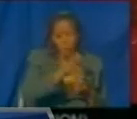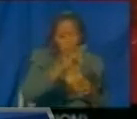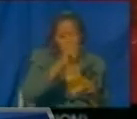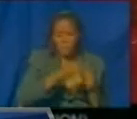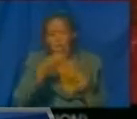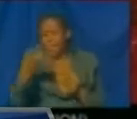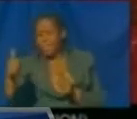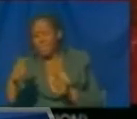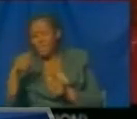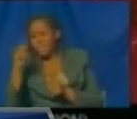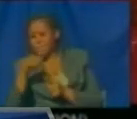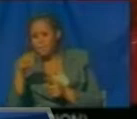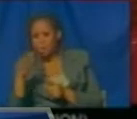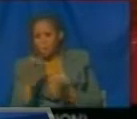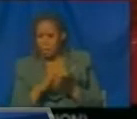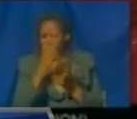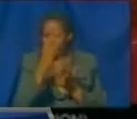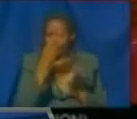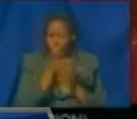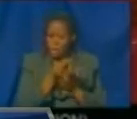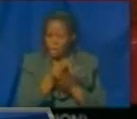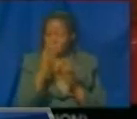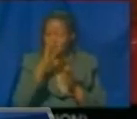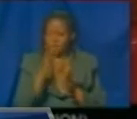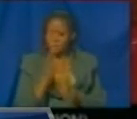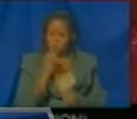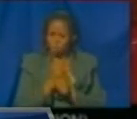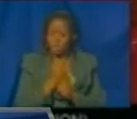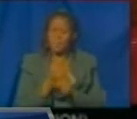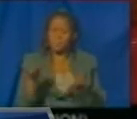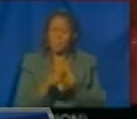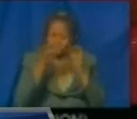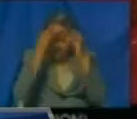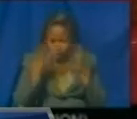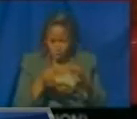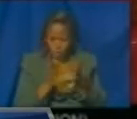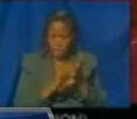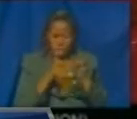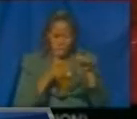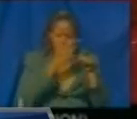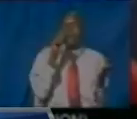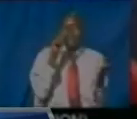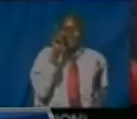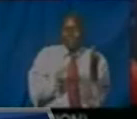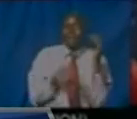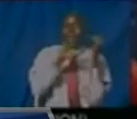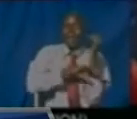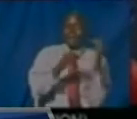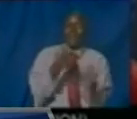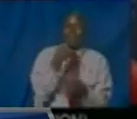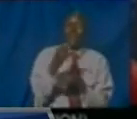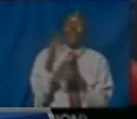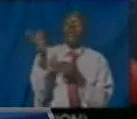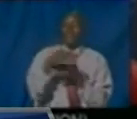two finance ministers cannot take exactly the same action, and one becomes unlawful and the other one becomes lawful. While proposing